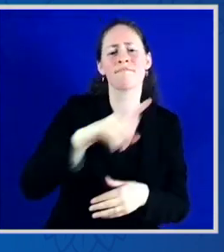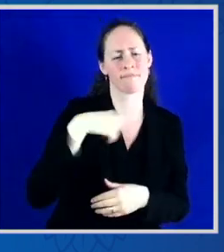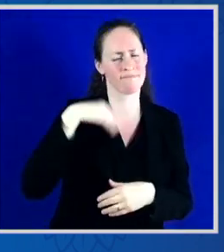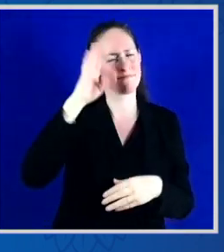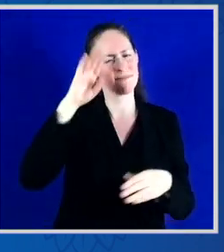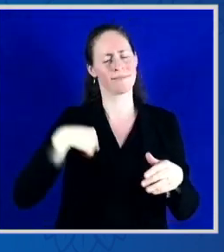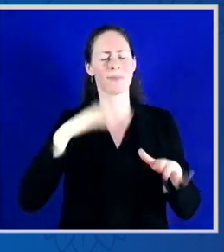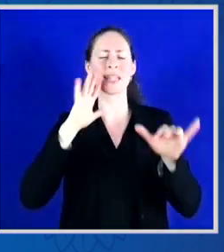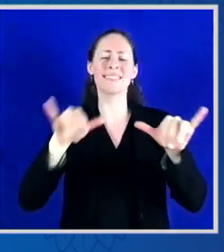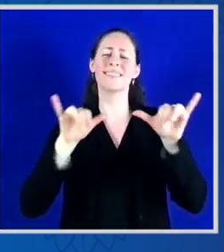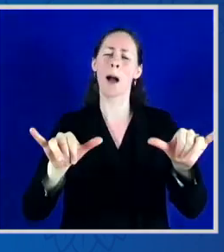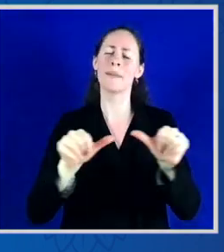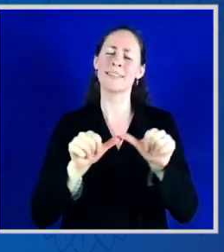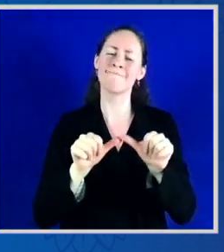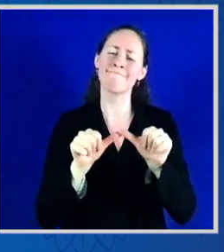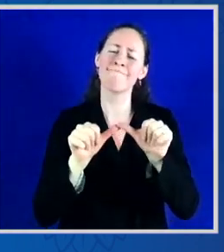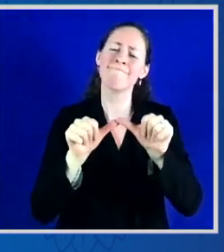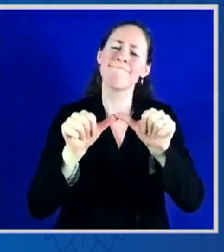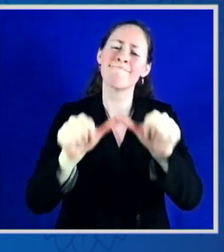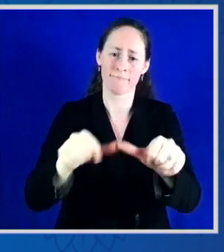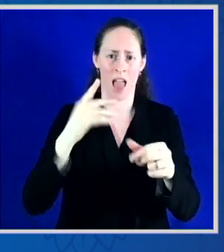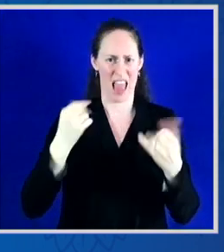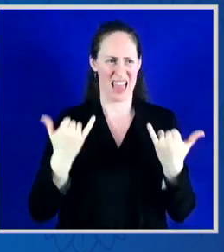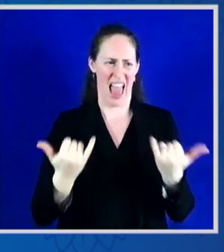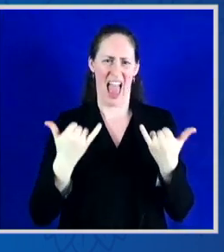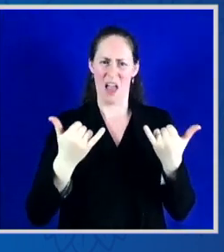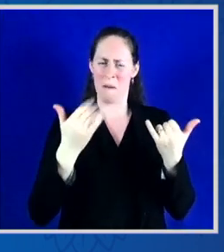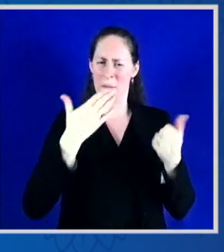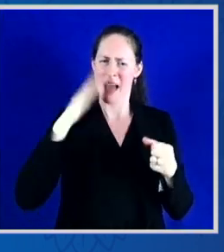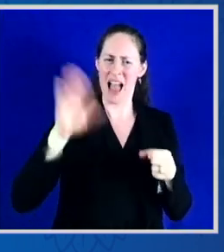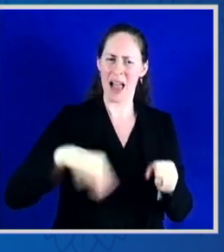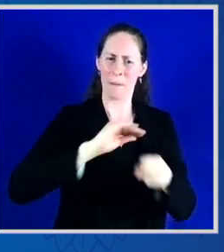especially during this pandemic. And